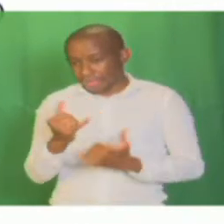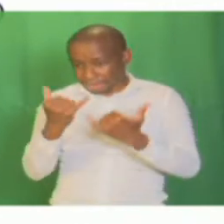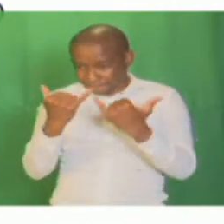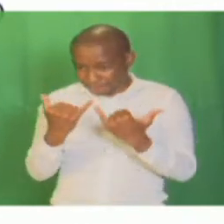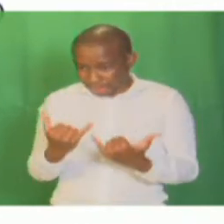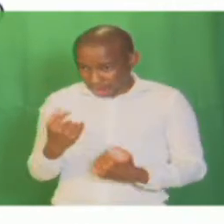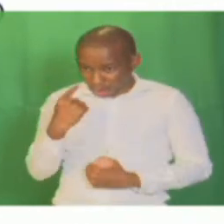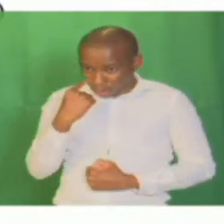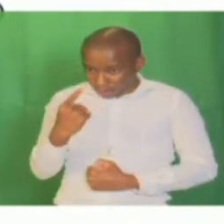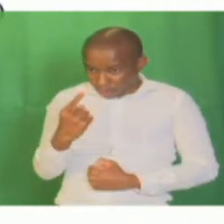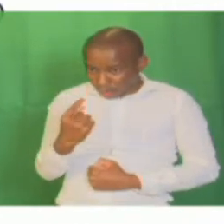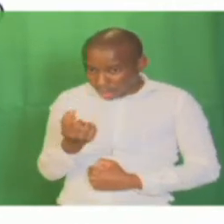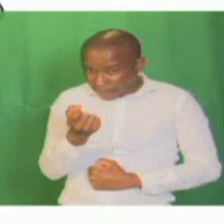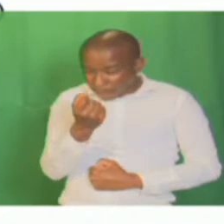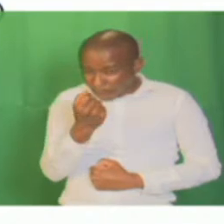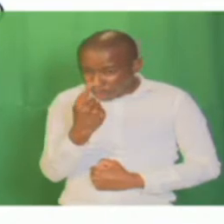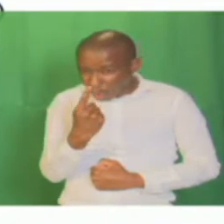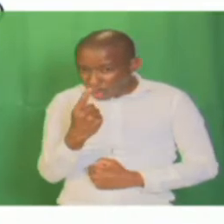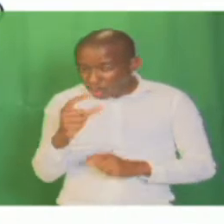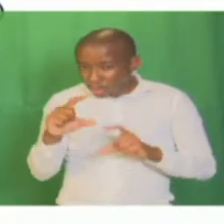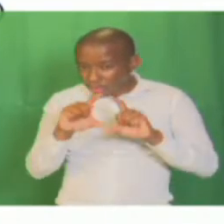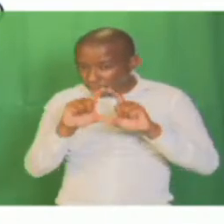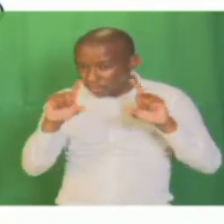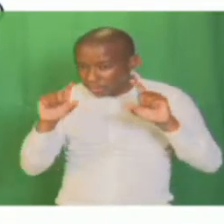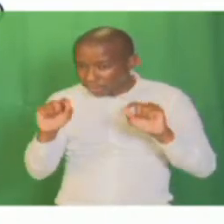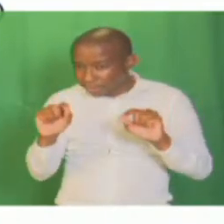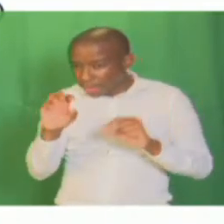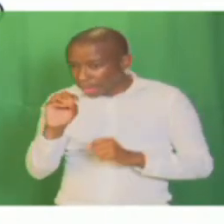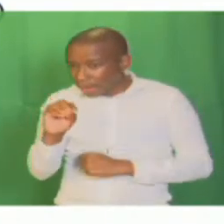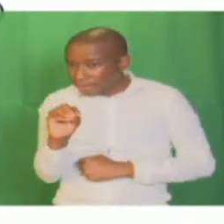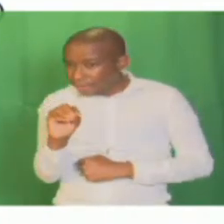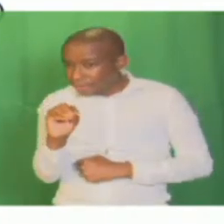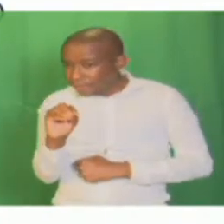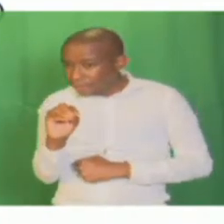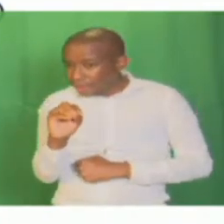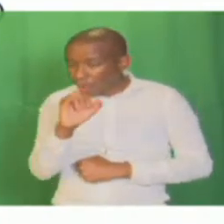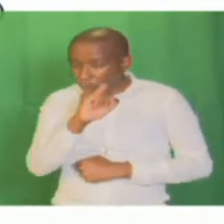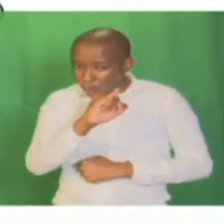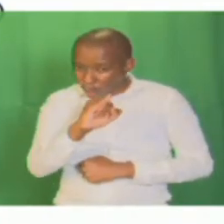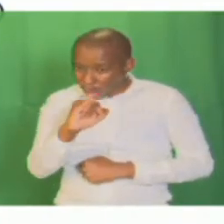the smaller rectangle, which has how many rows?